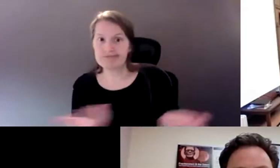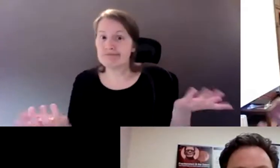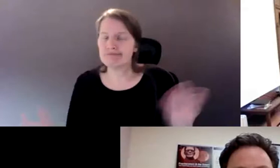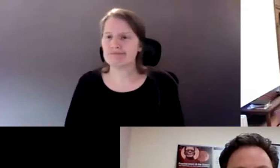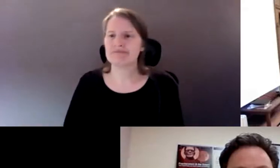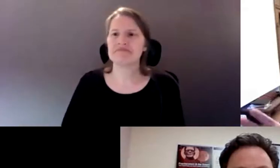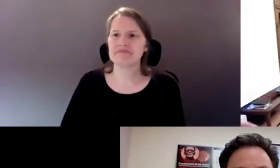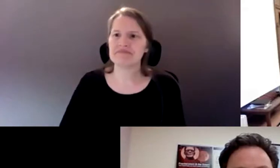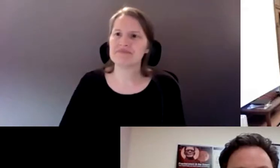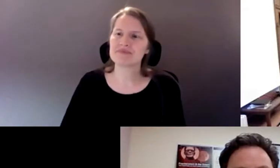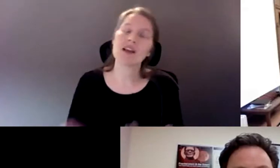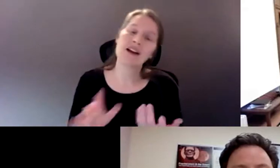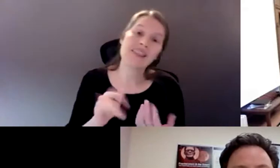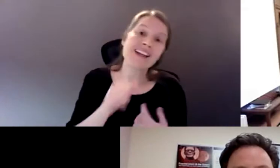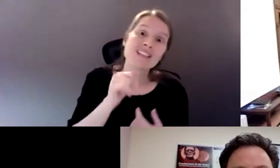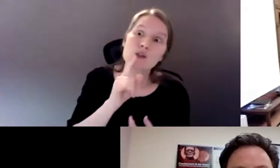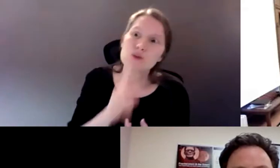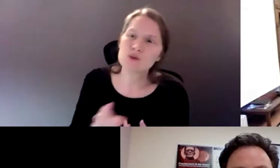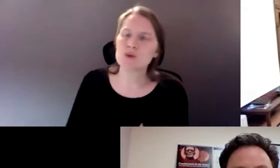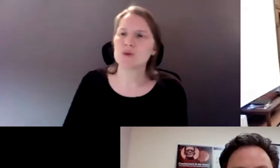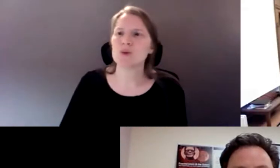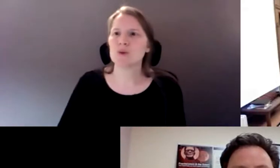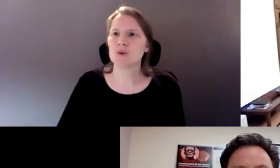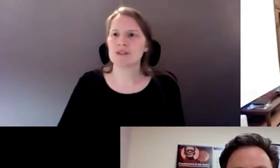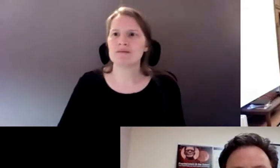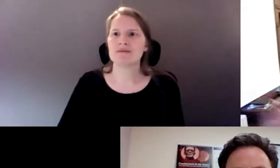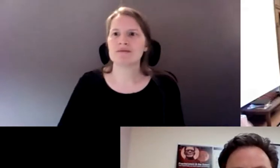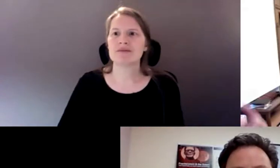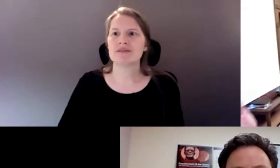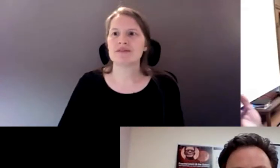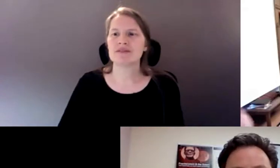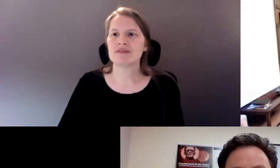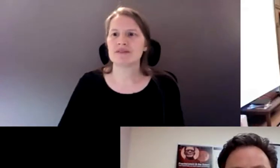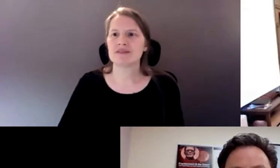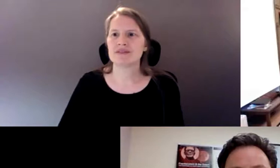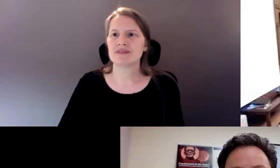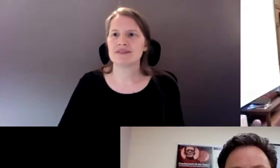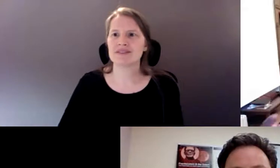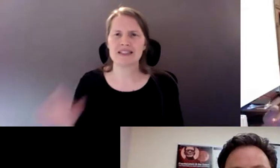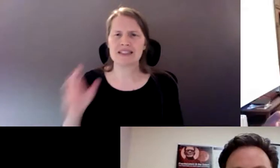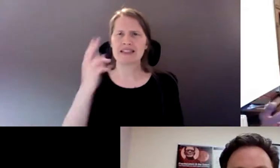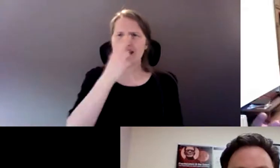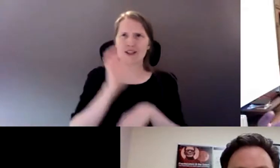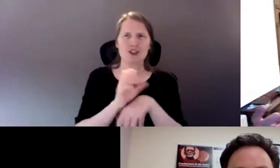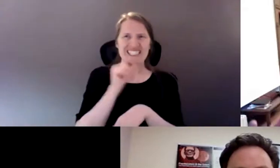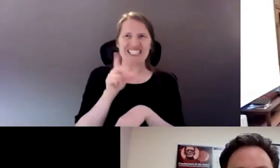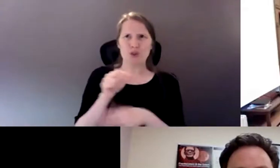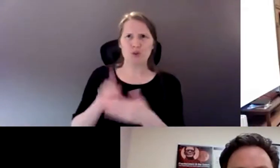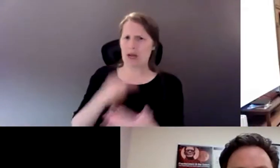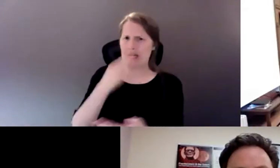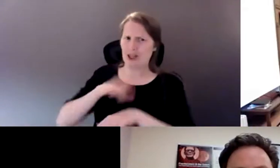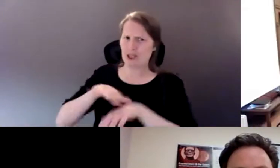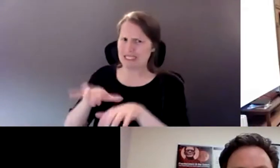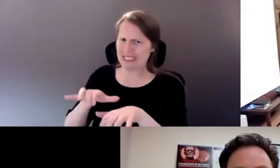Now, that's not true, right? The Catholic Church never did what Hitler was doing. But it's also true